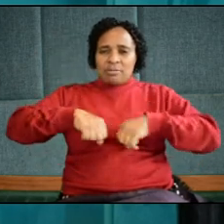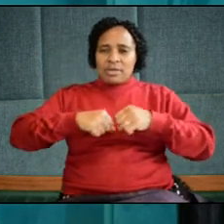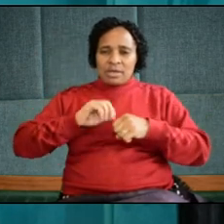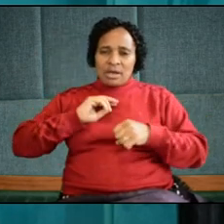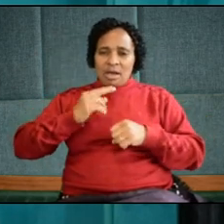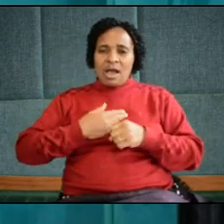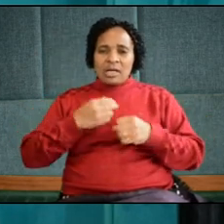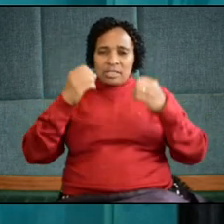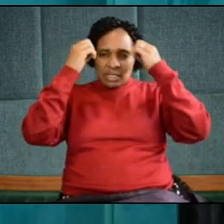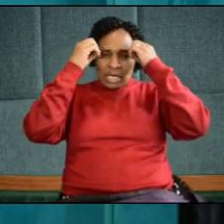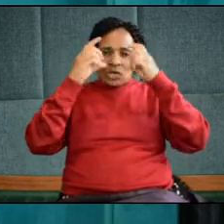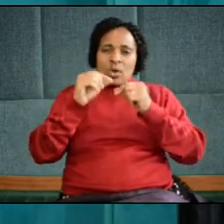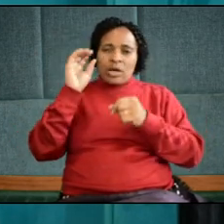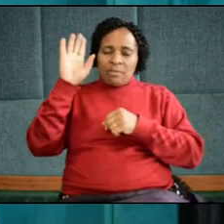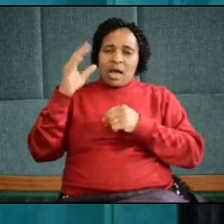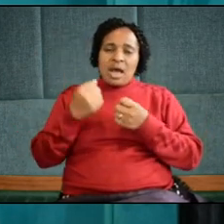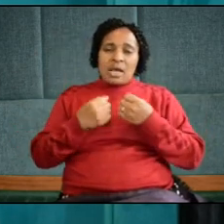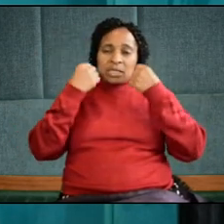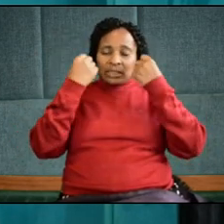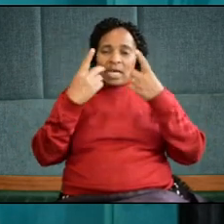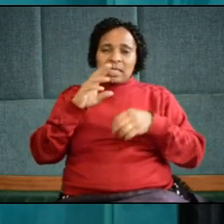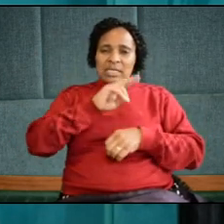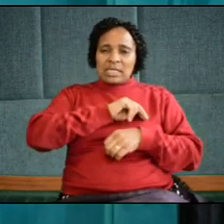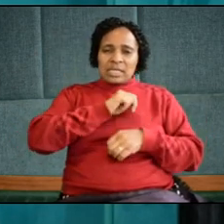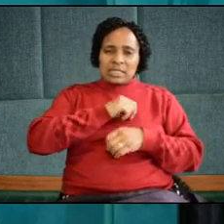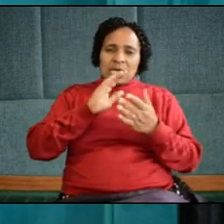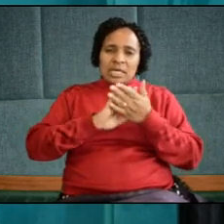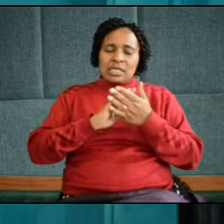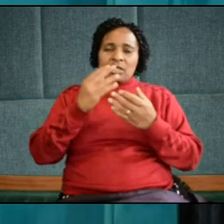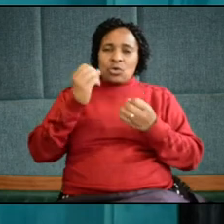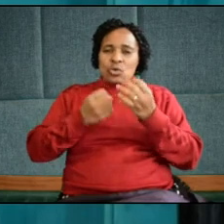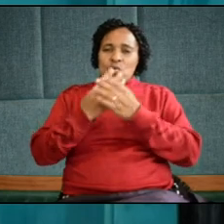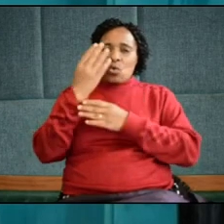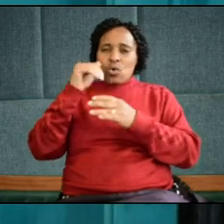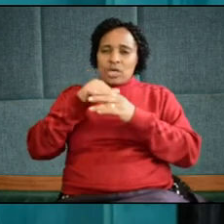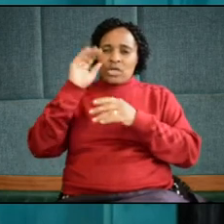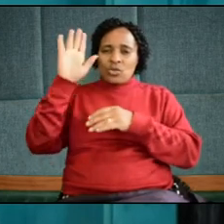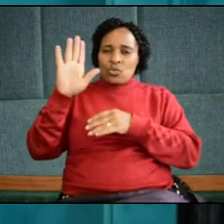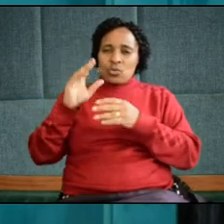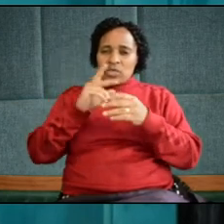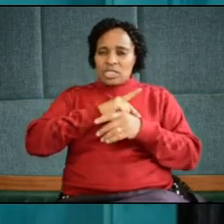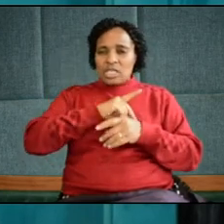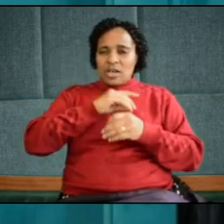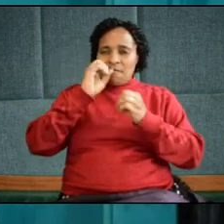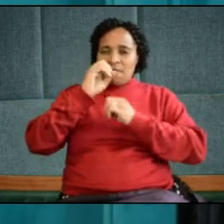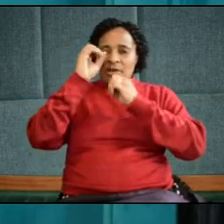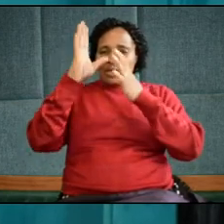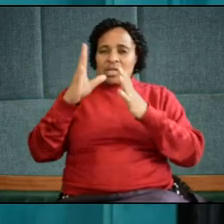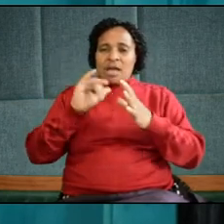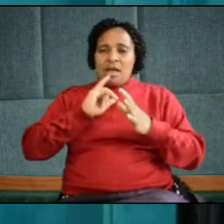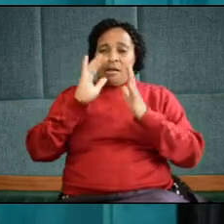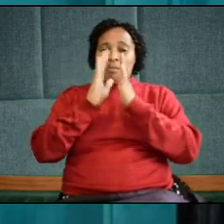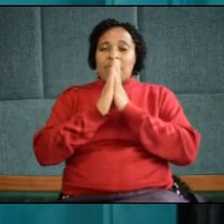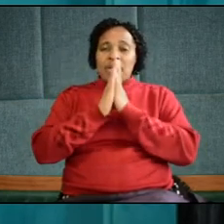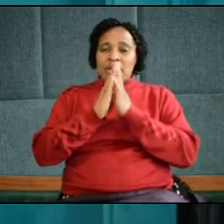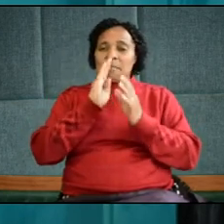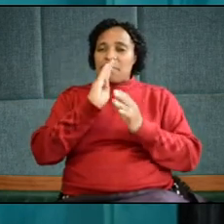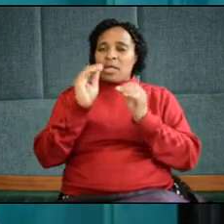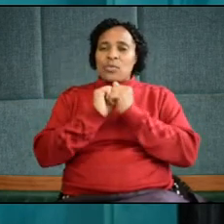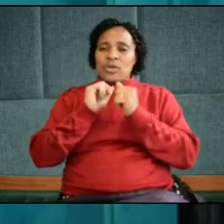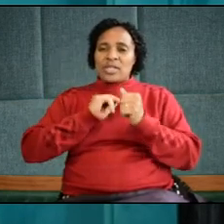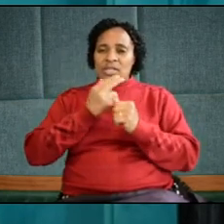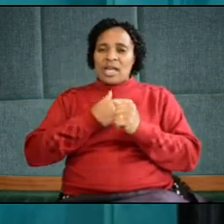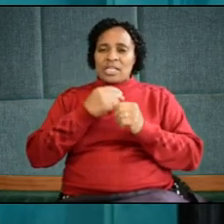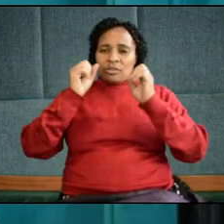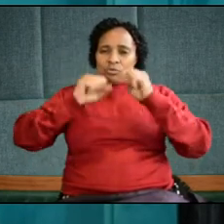study your word and to understand your nature and to grow in you every day, dear Father. I pray to you that you may be with us, may